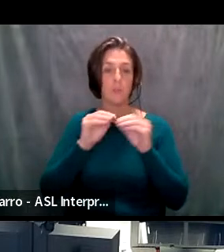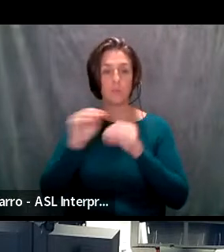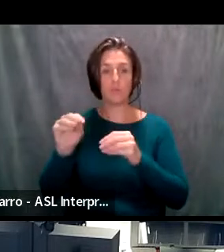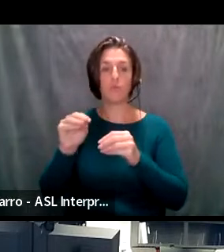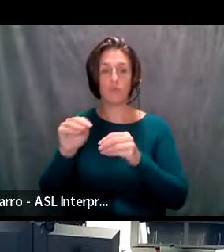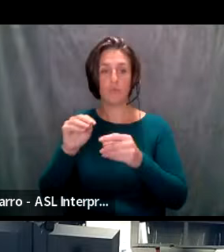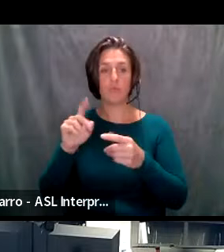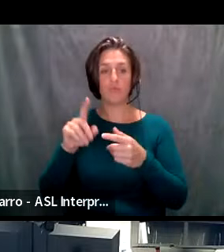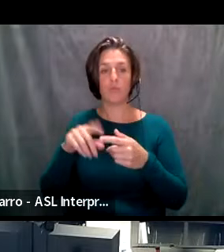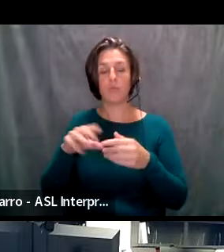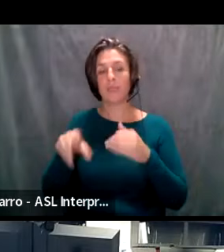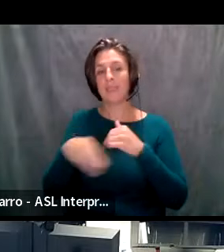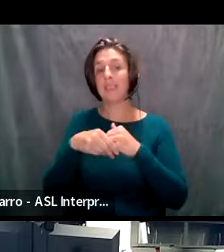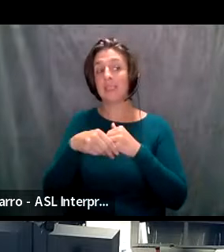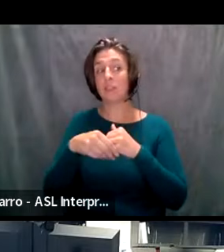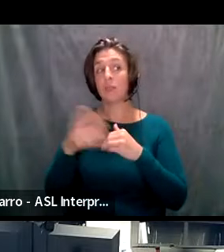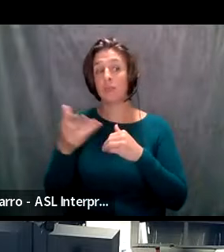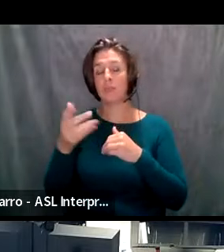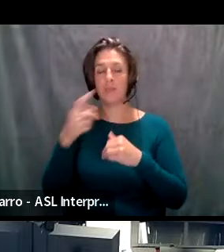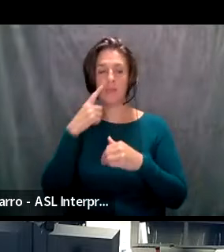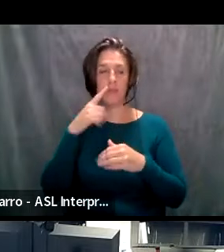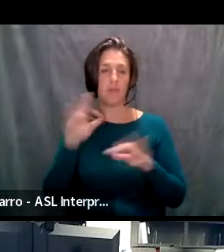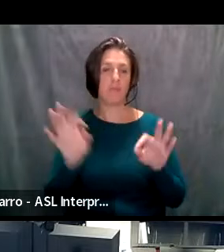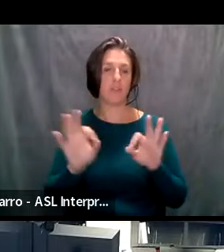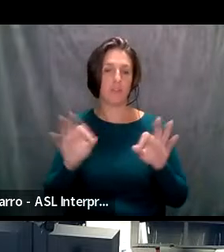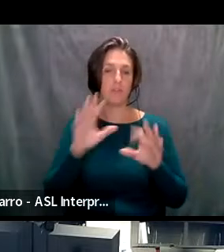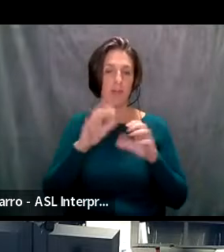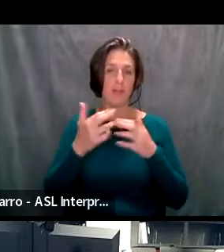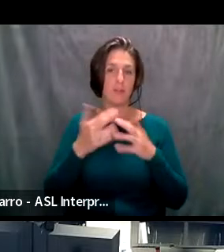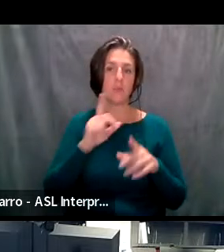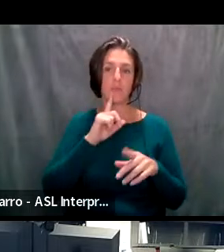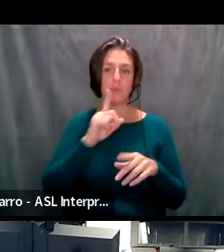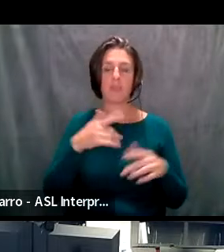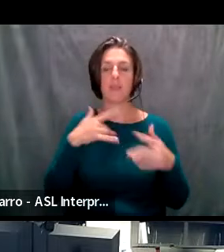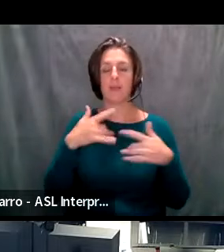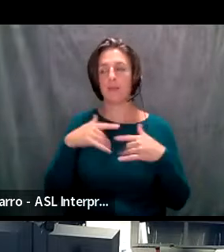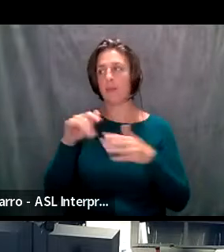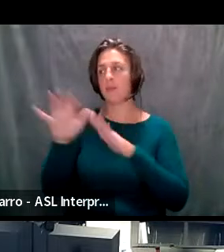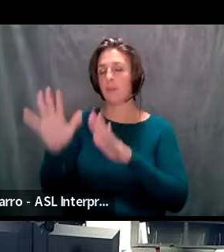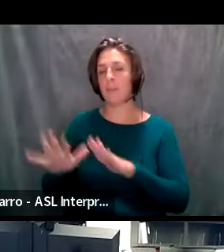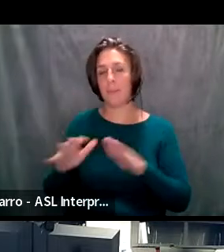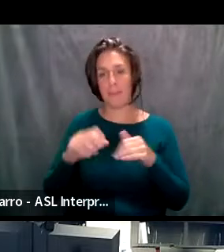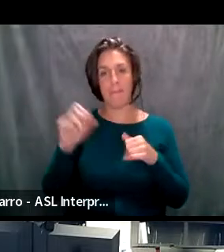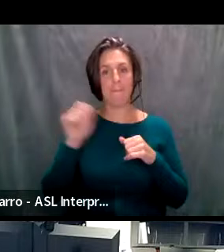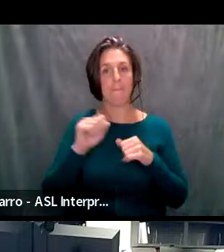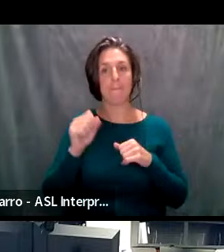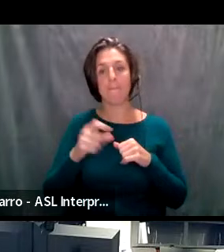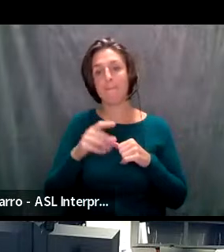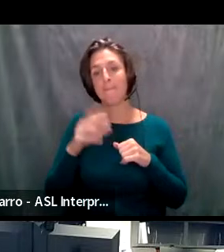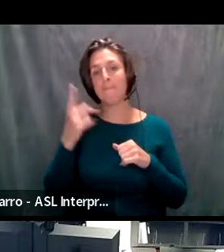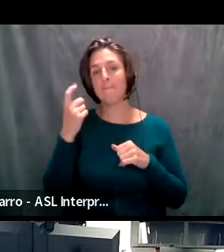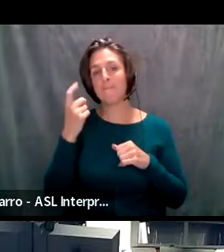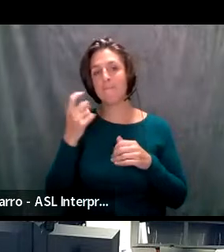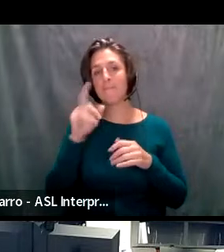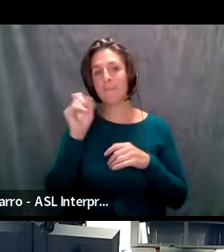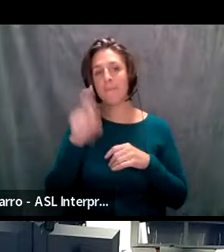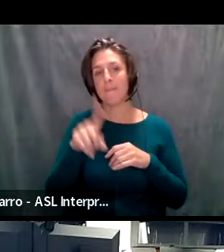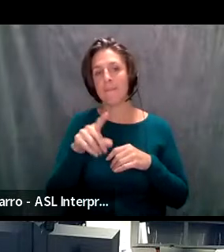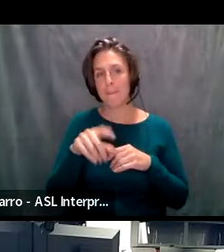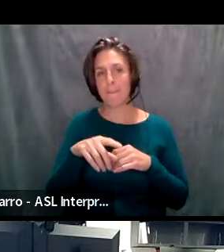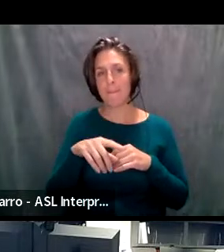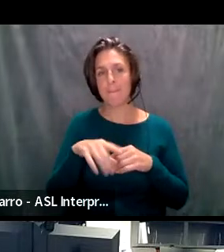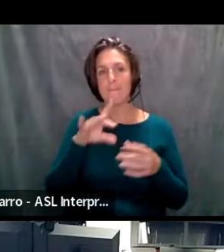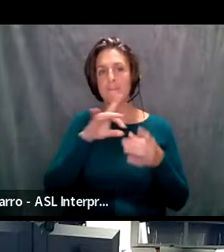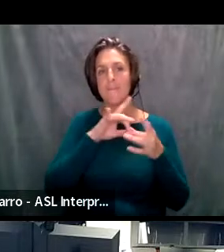this case, the furniture for the classrooms. So we're really excited. Which is awesome. Yeah, I'm sorry. I have one last question. Yeah. In